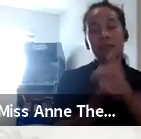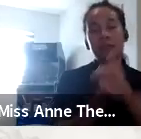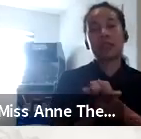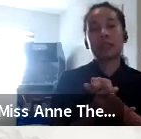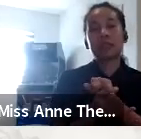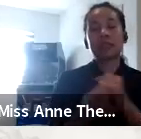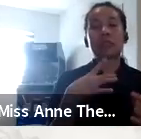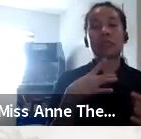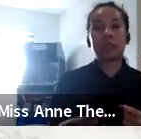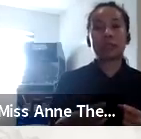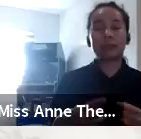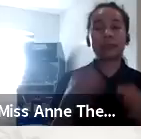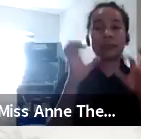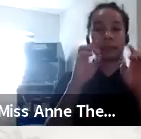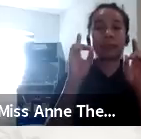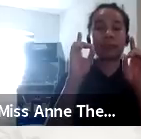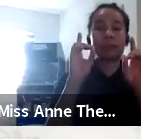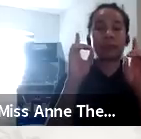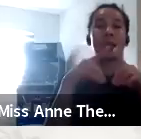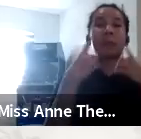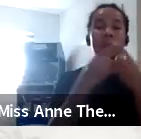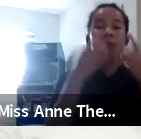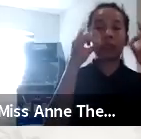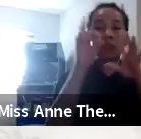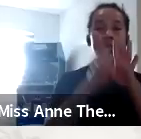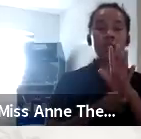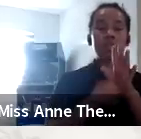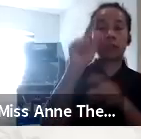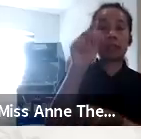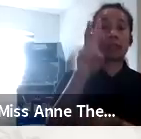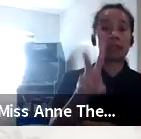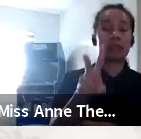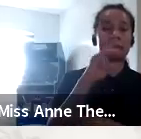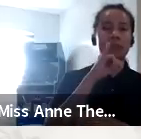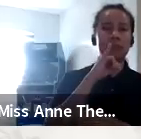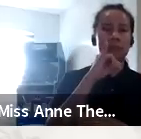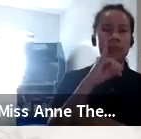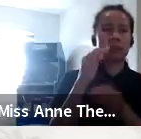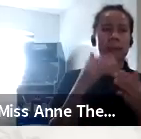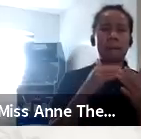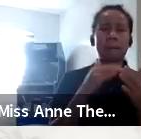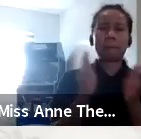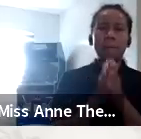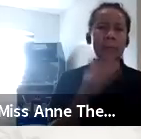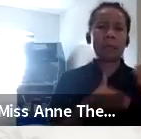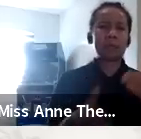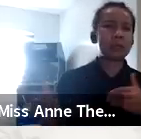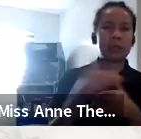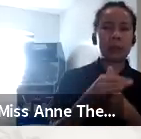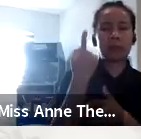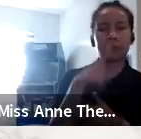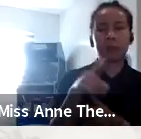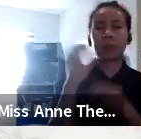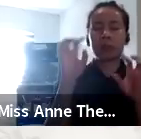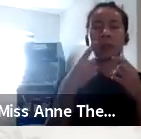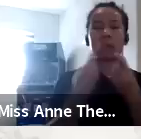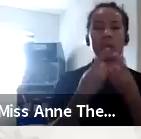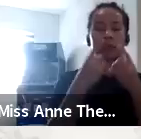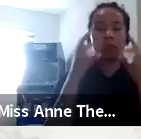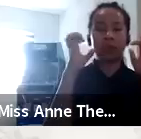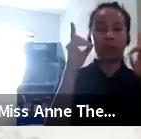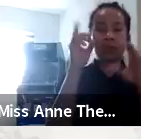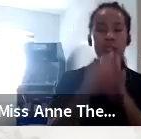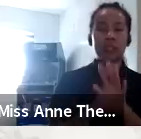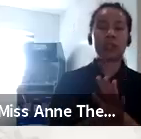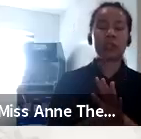DepEd TV, as I mentioned a while ago, is a big step for the Department of Education. It was a leap of faith